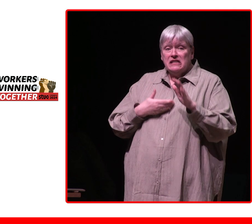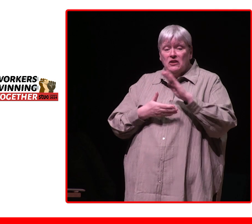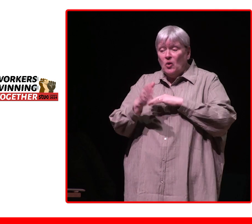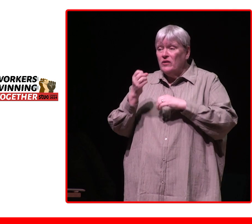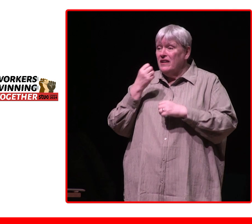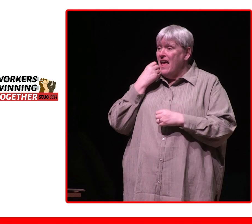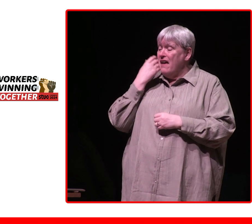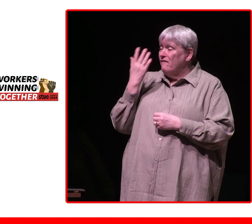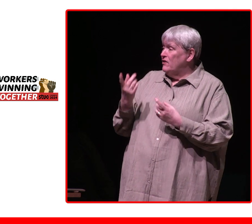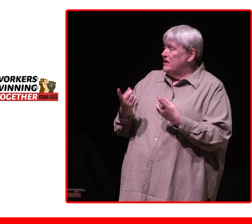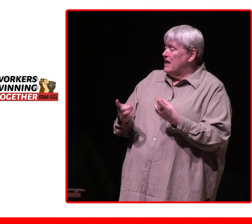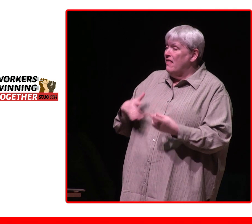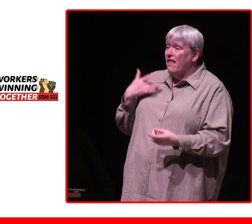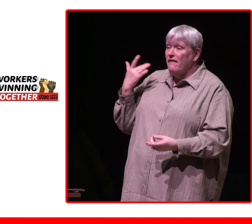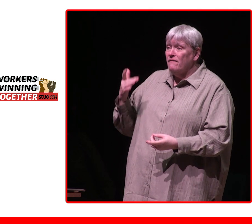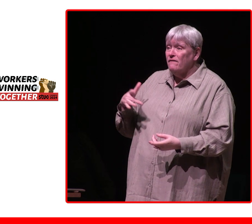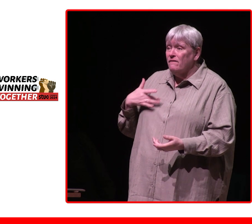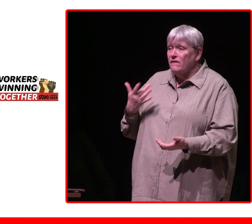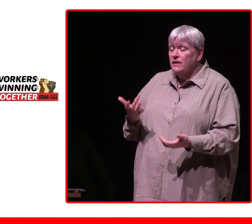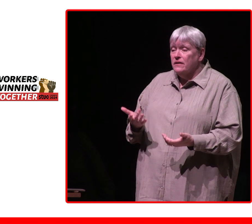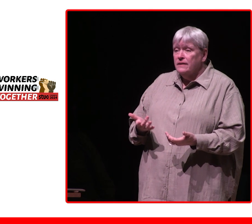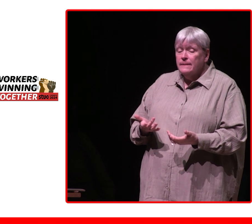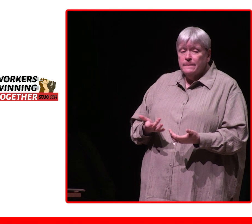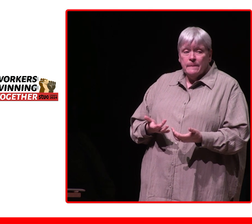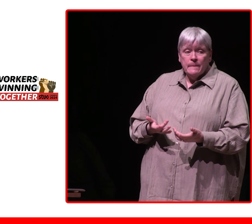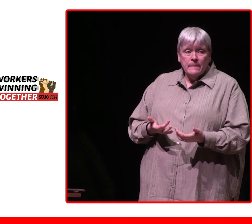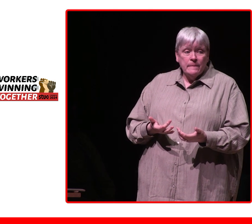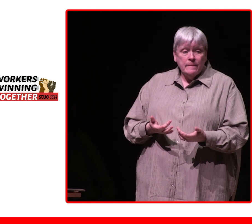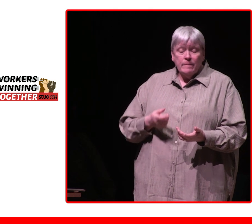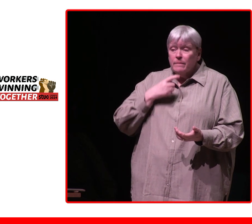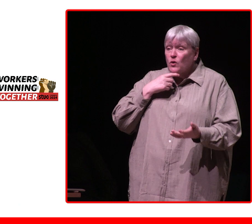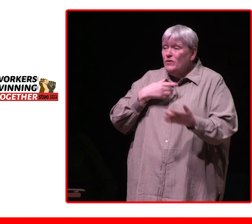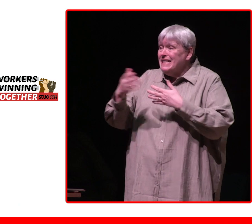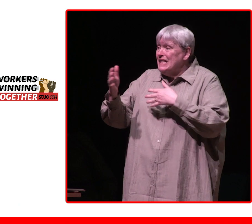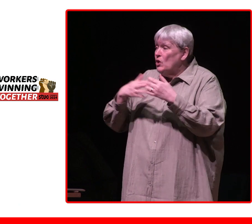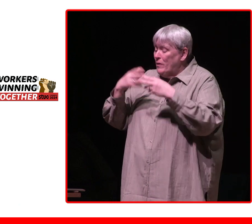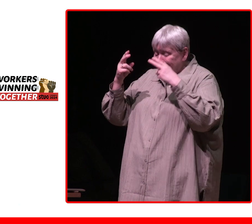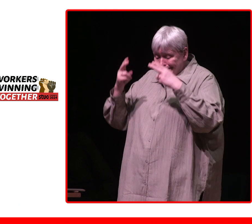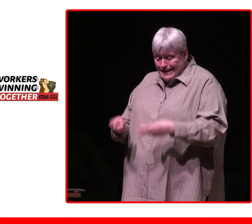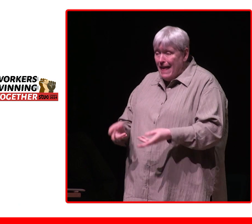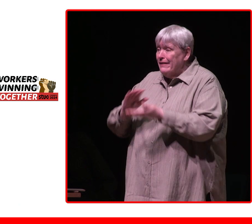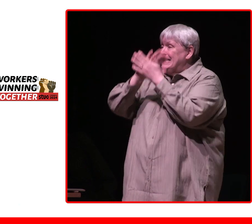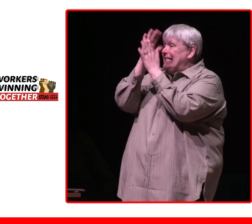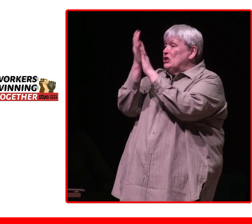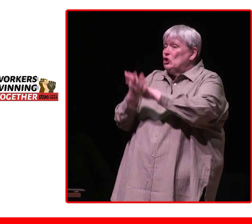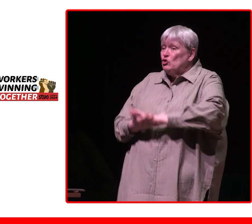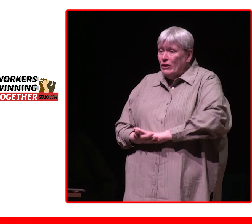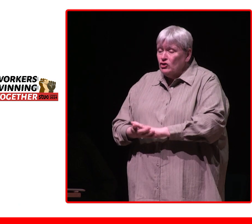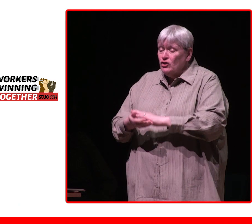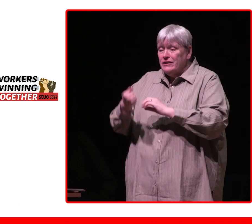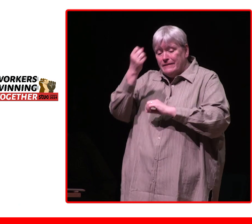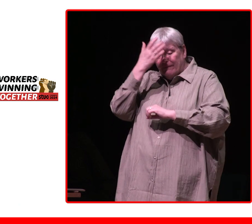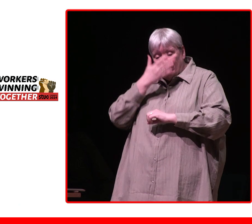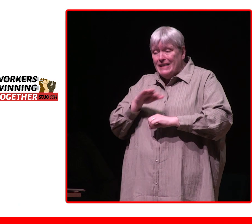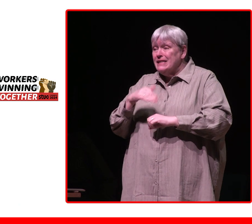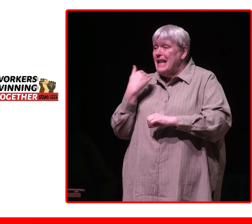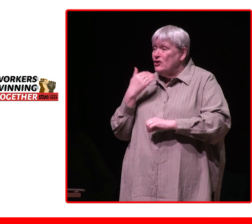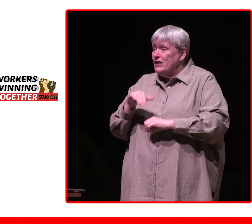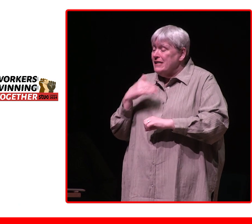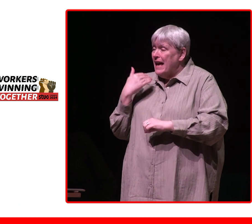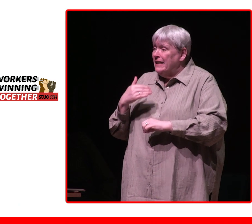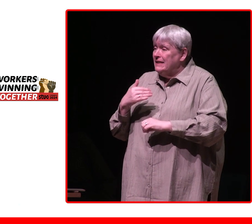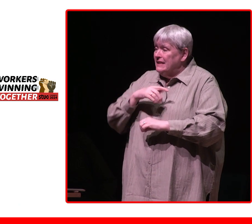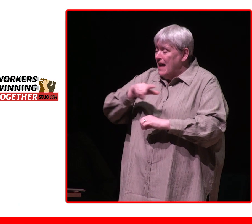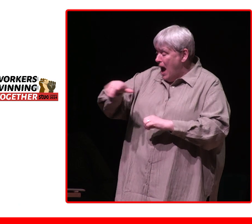daily necessities of life, who deal with death and destruction as they face genocide in